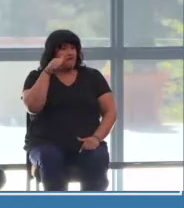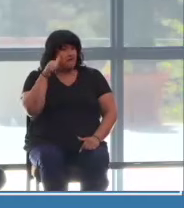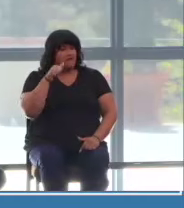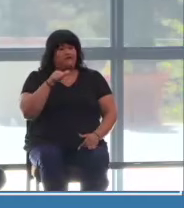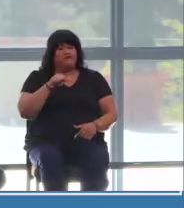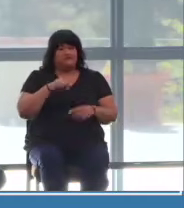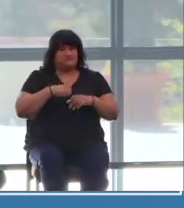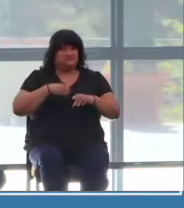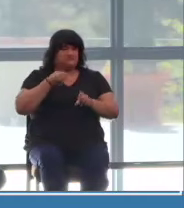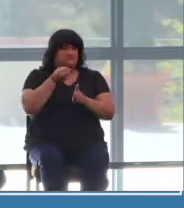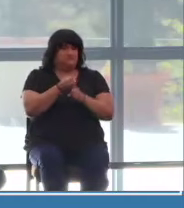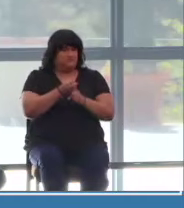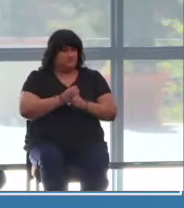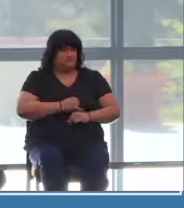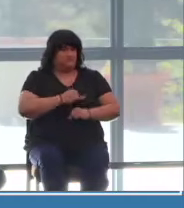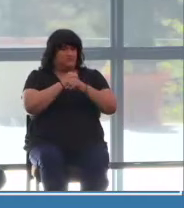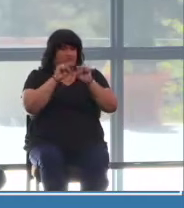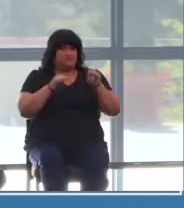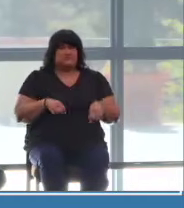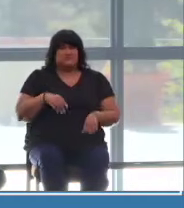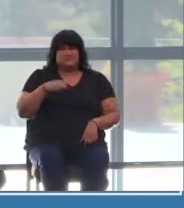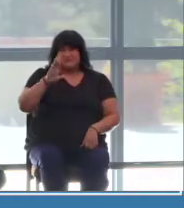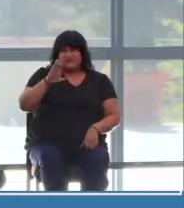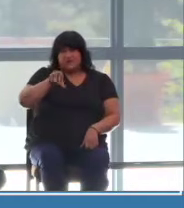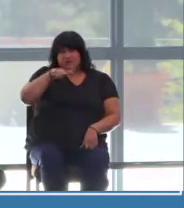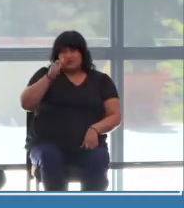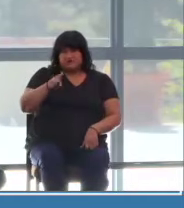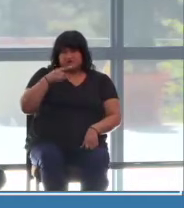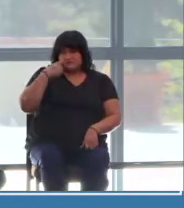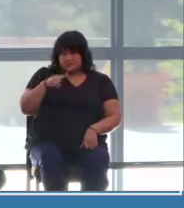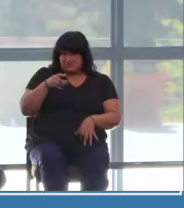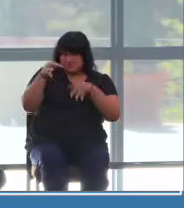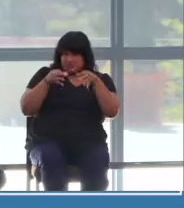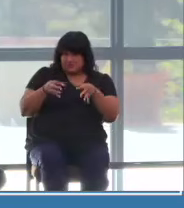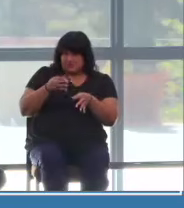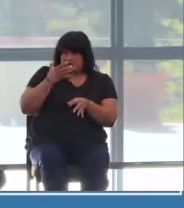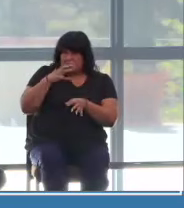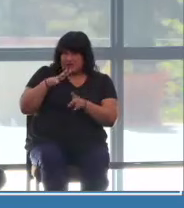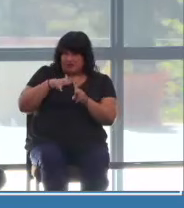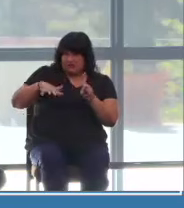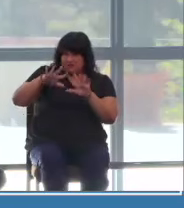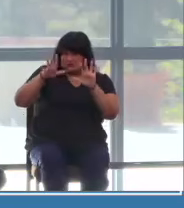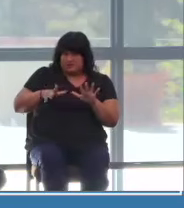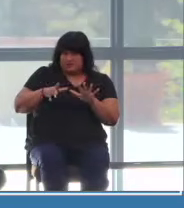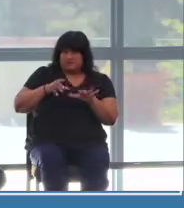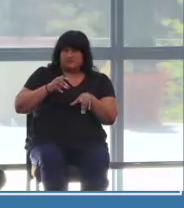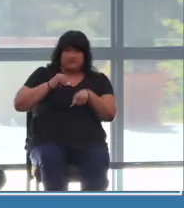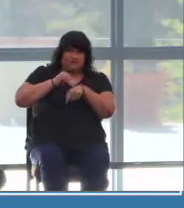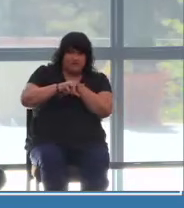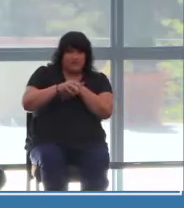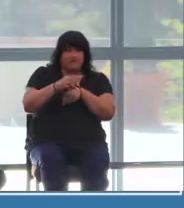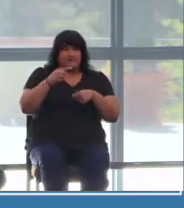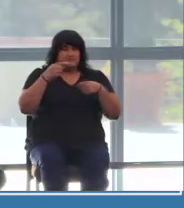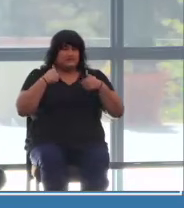Can you explain how hot weather changes influence flares and fatigue and headaches? Well,